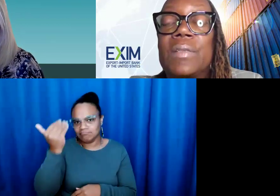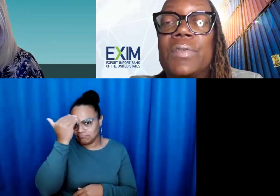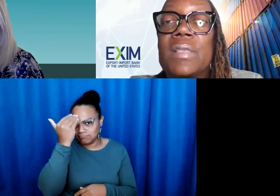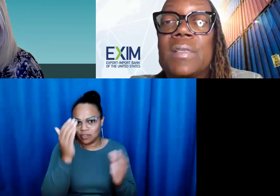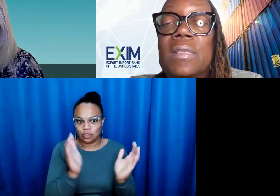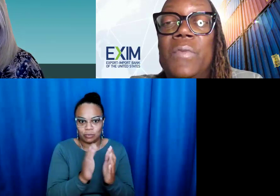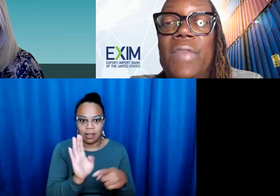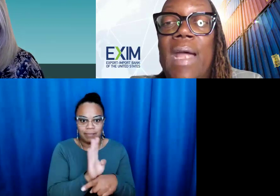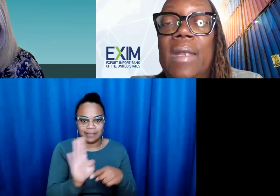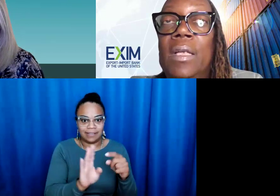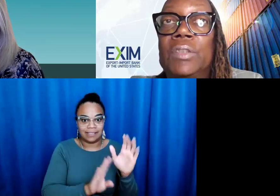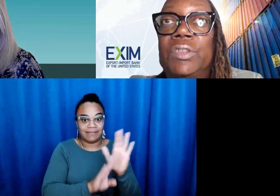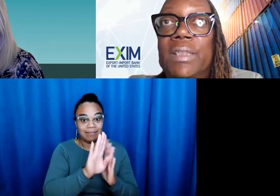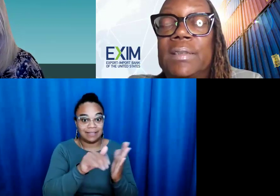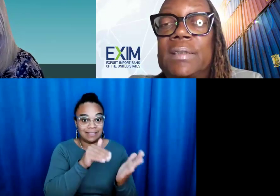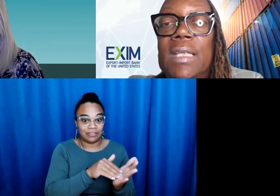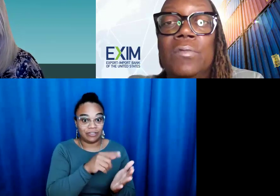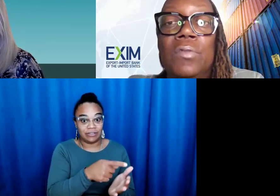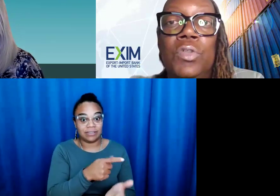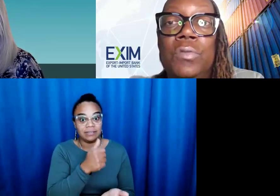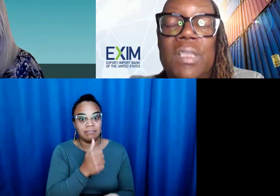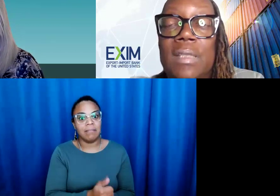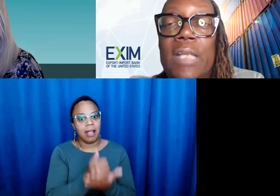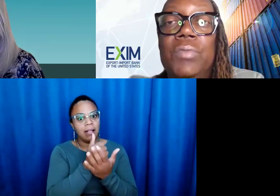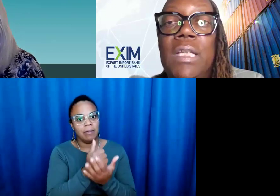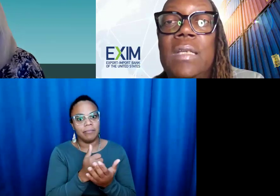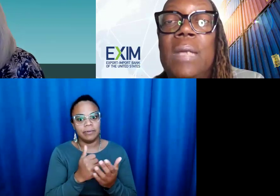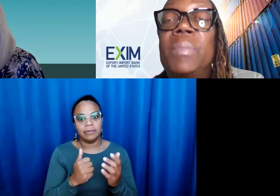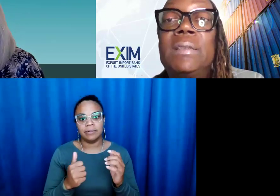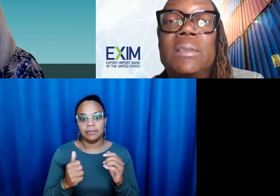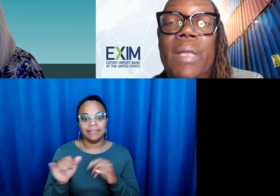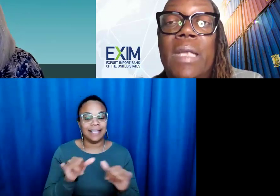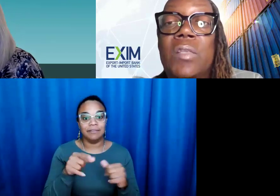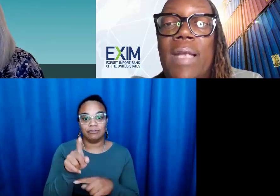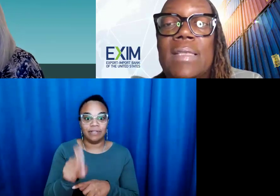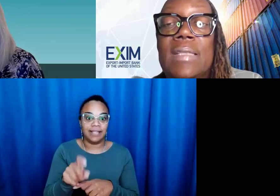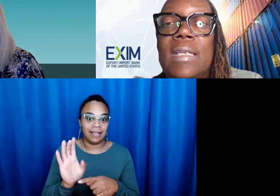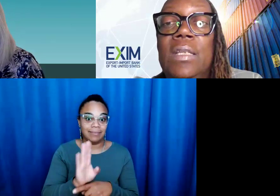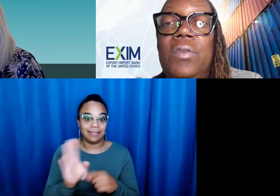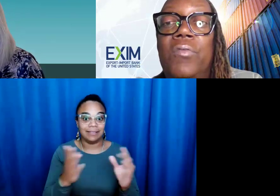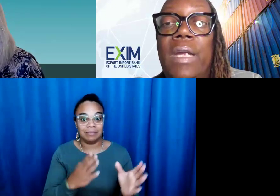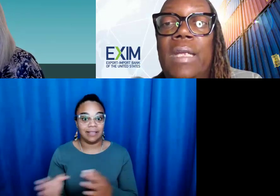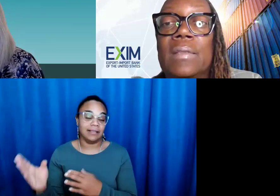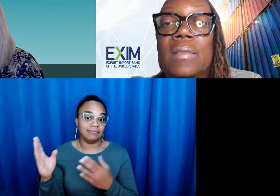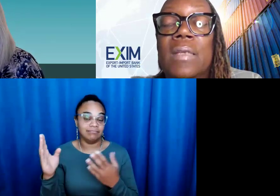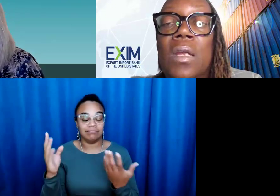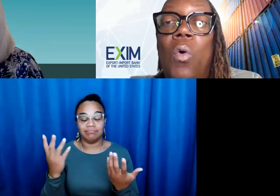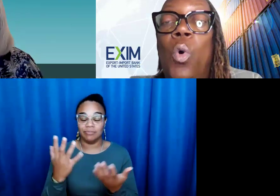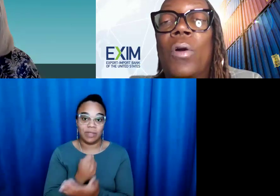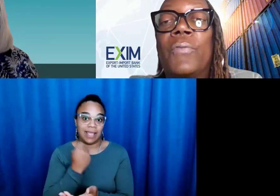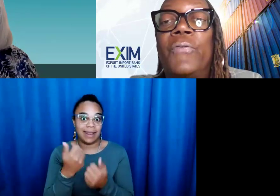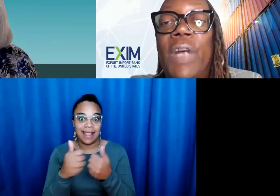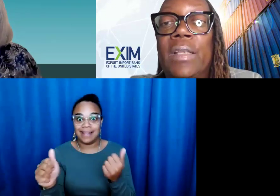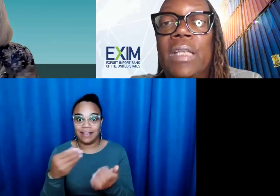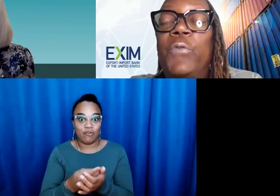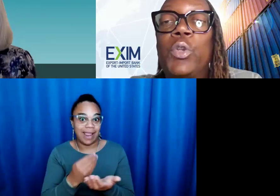development centers assist with that. Just like you need a business plan to access any grants